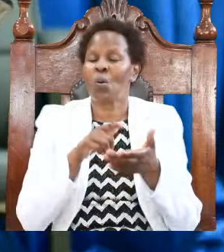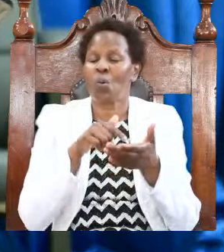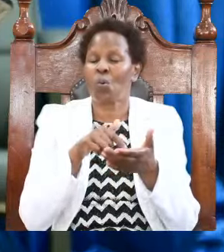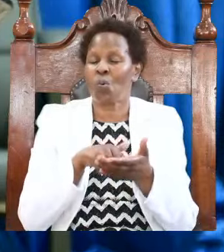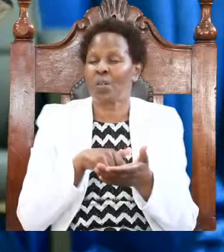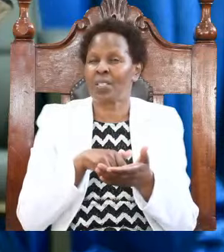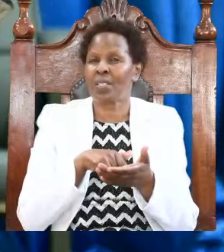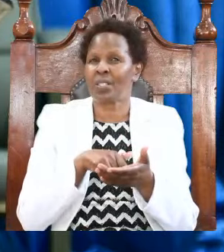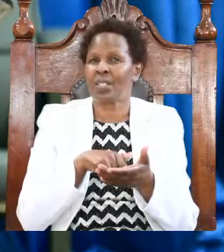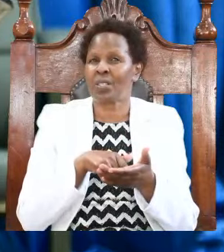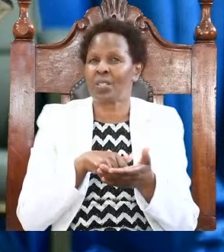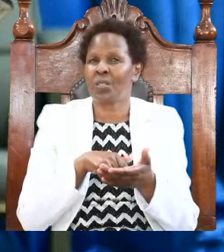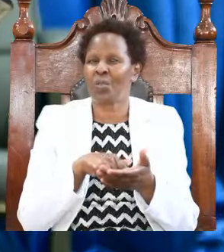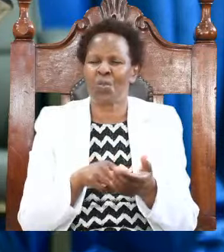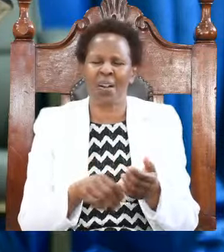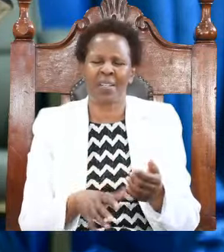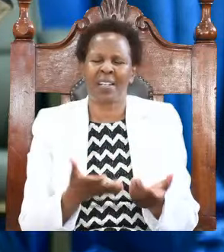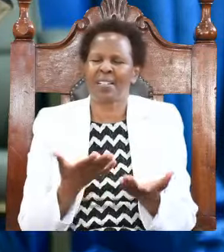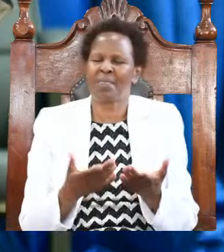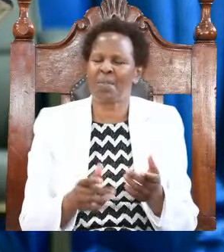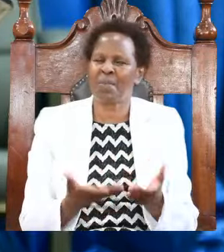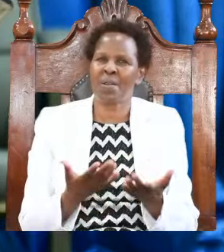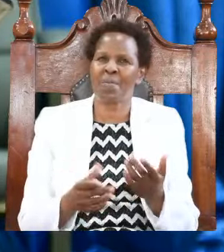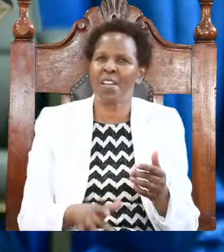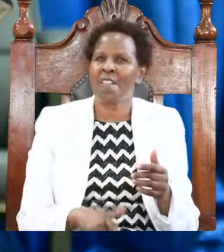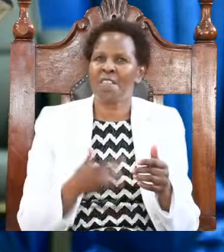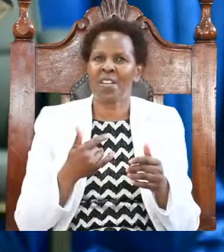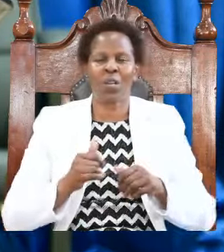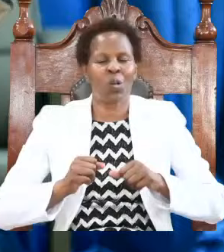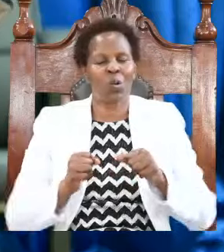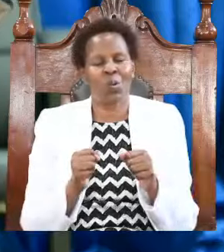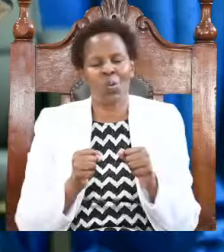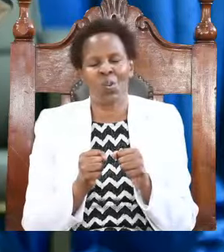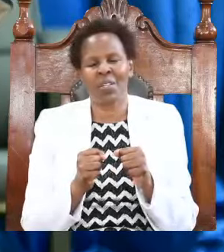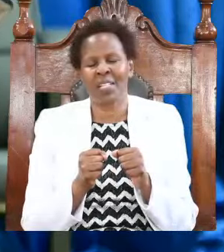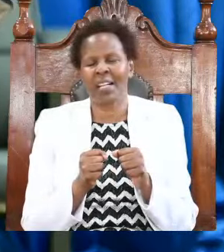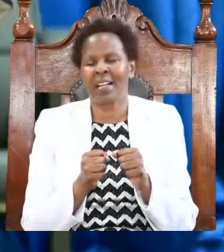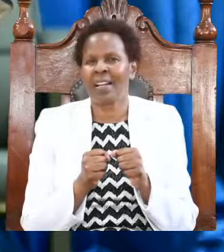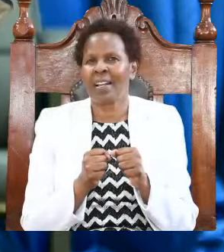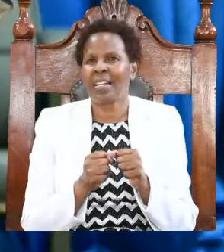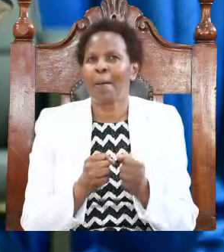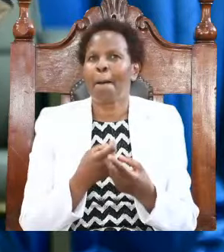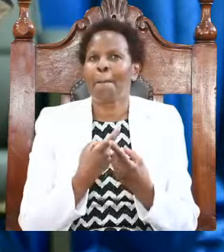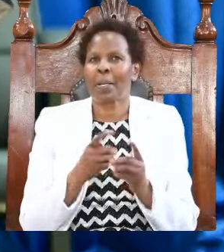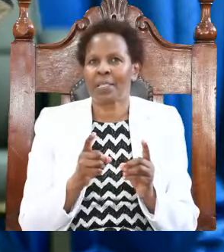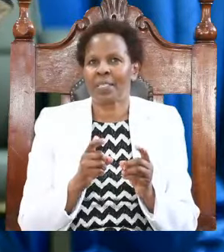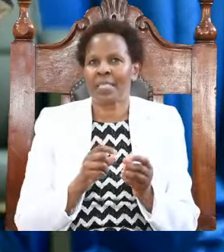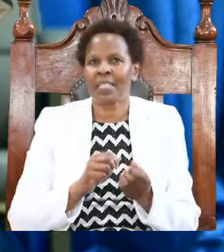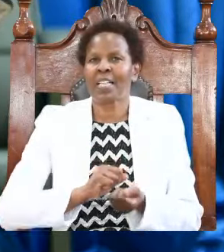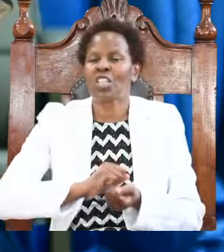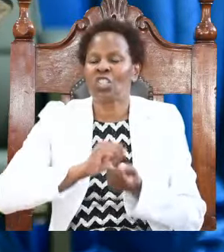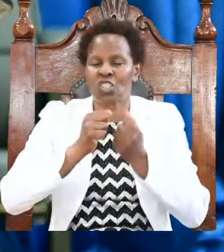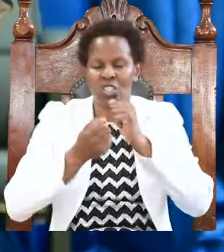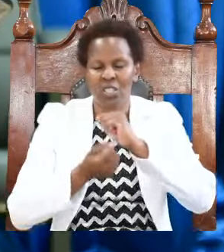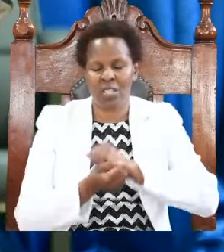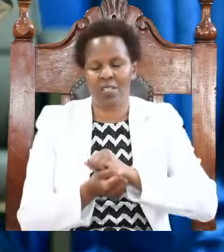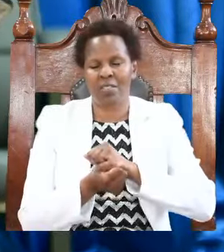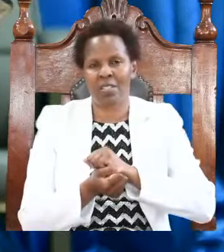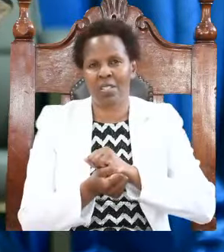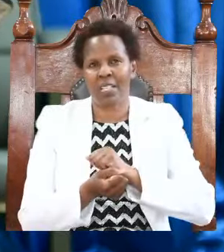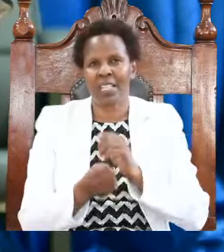just reading it and feeling good and excited and happy. It goes towards transformation. And discipleship is not